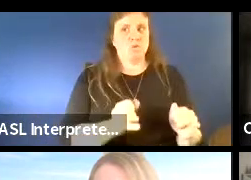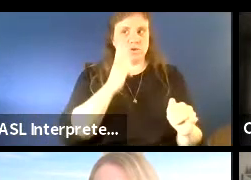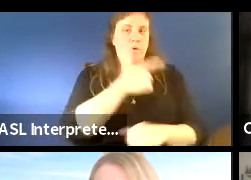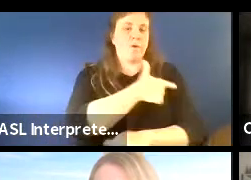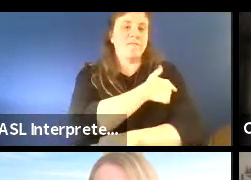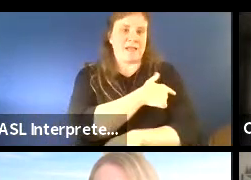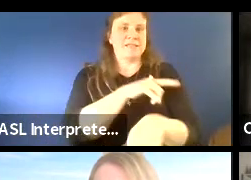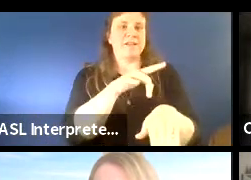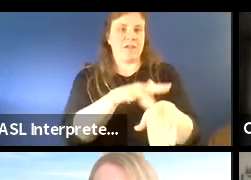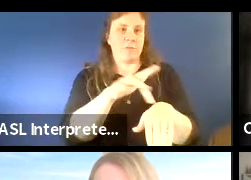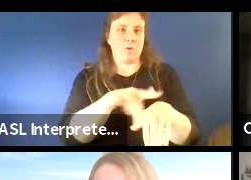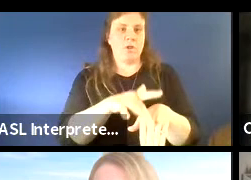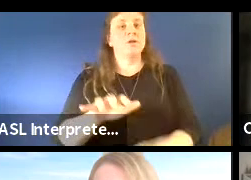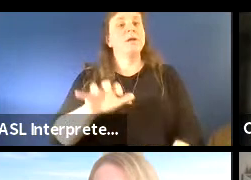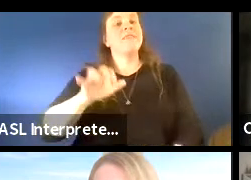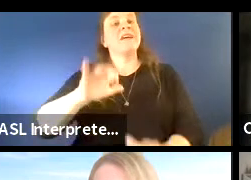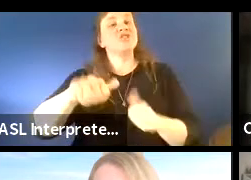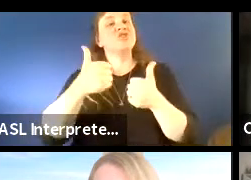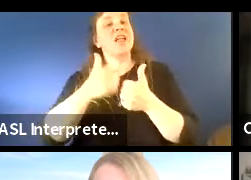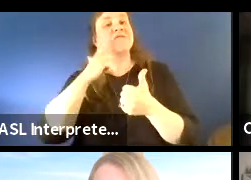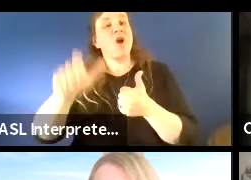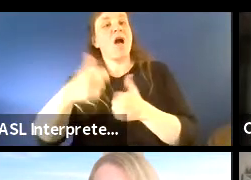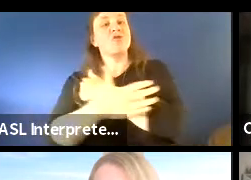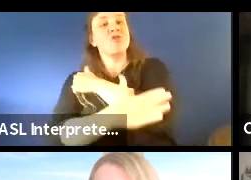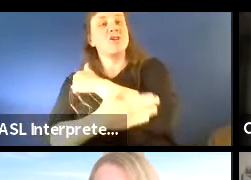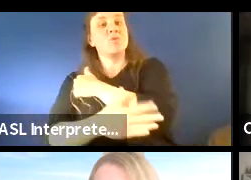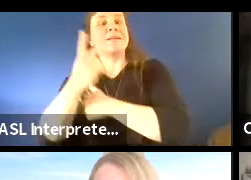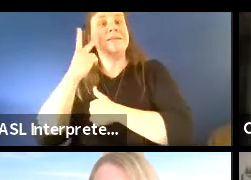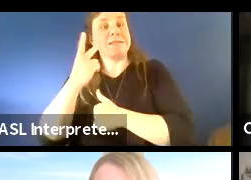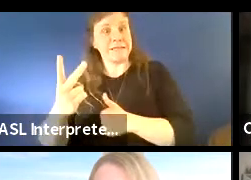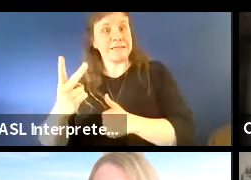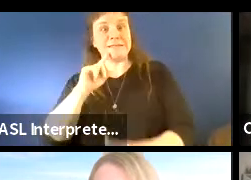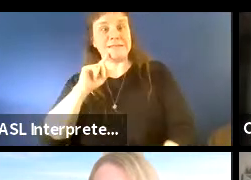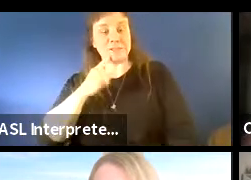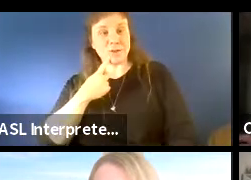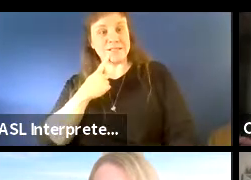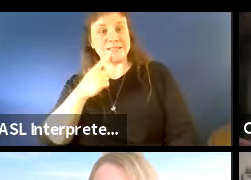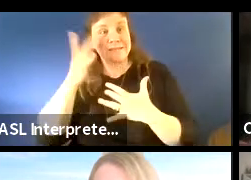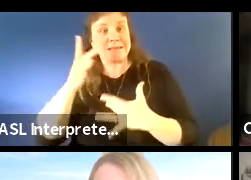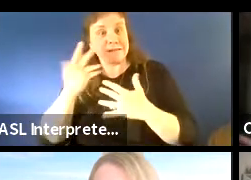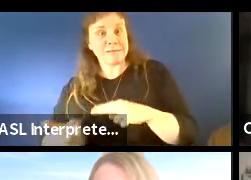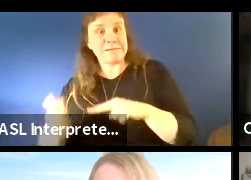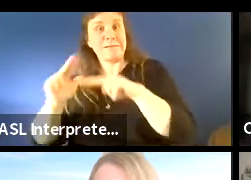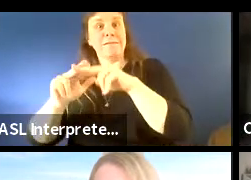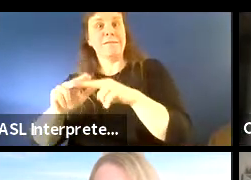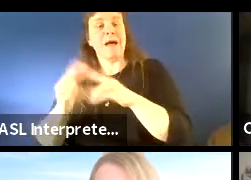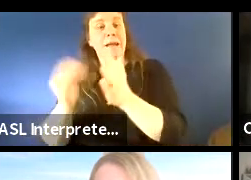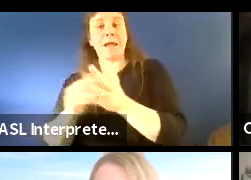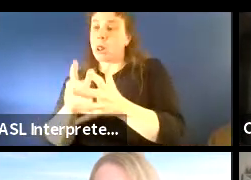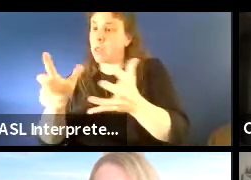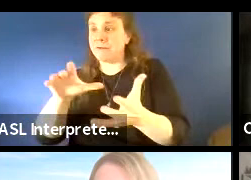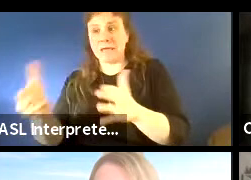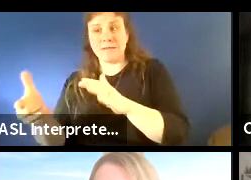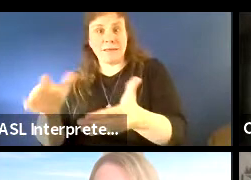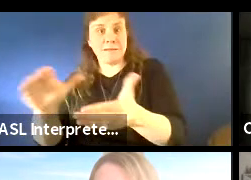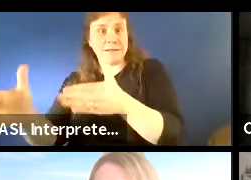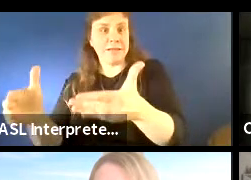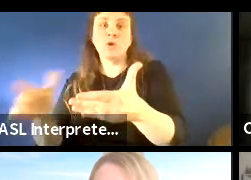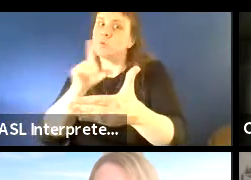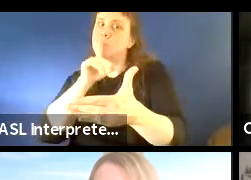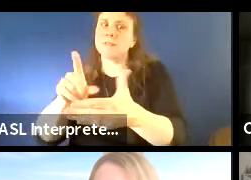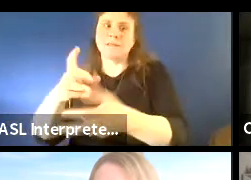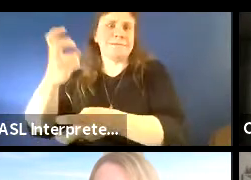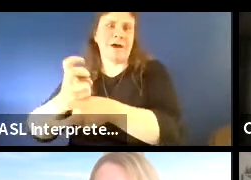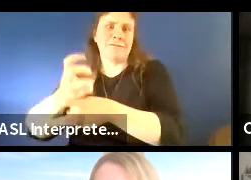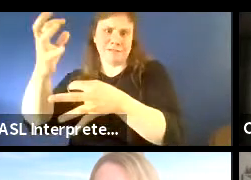I think that's been the challenge in some other countries that are seeing surges again and high mortality and having to make really tough decisions.